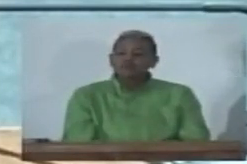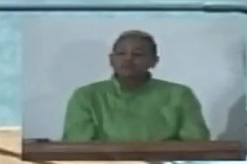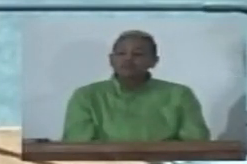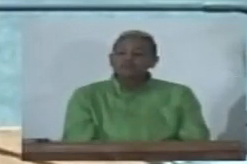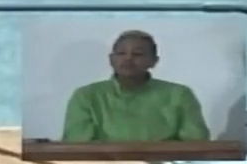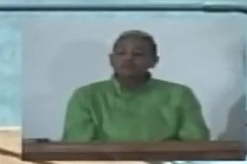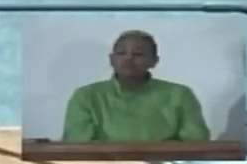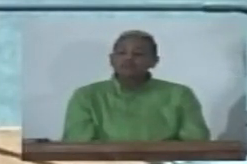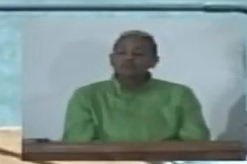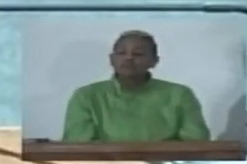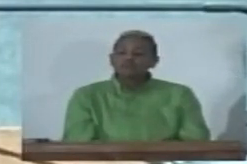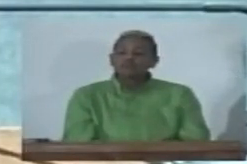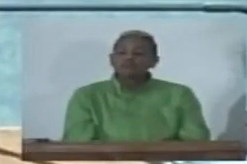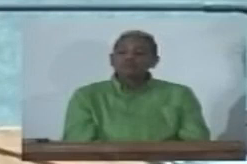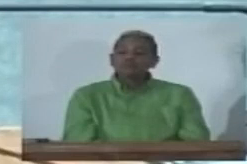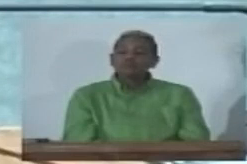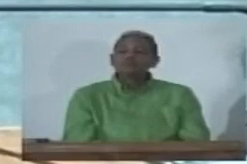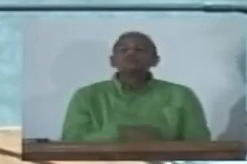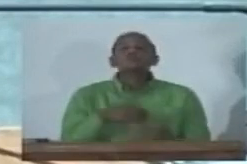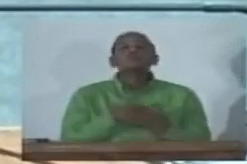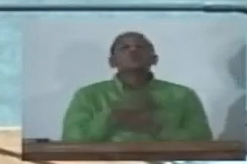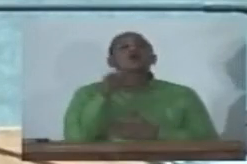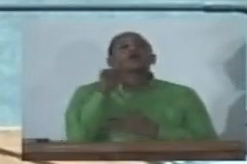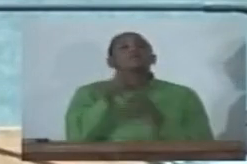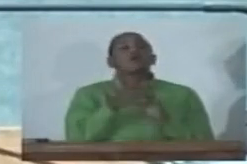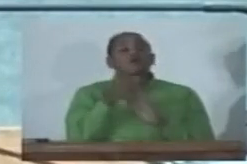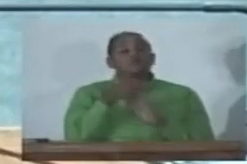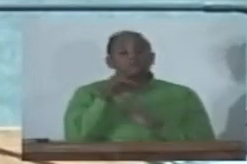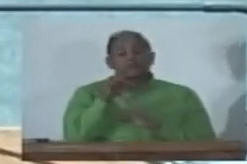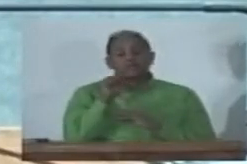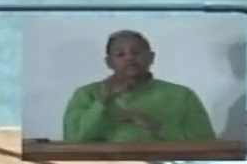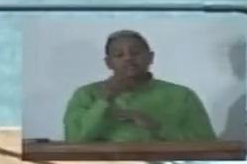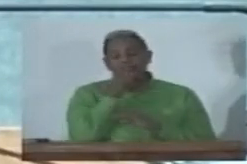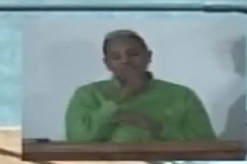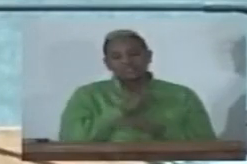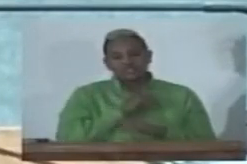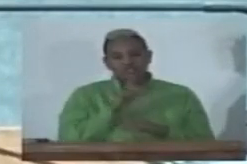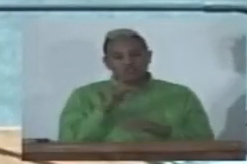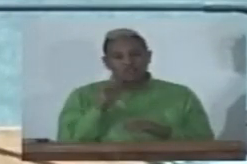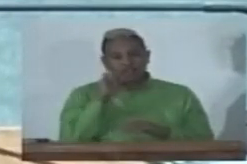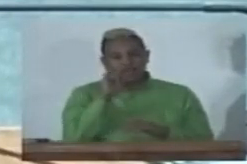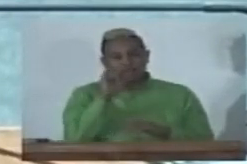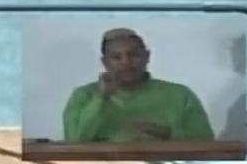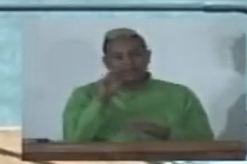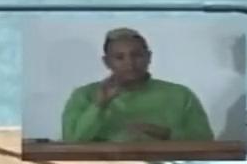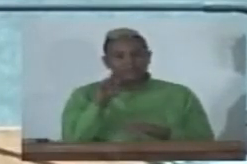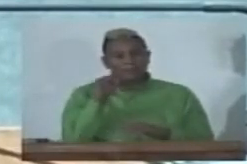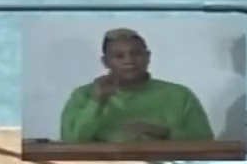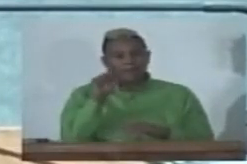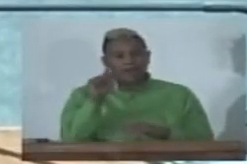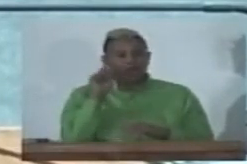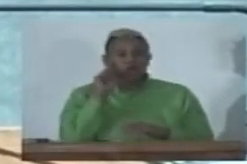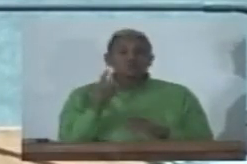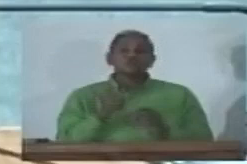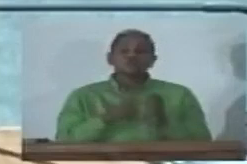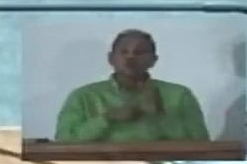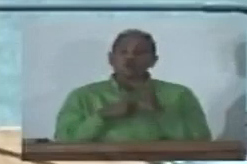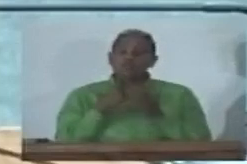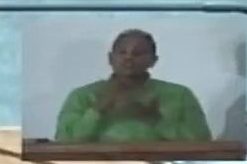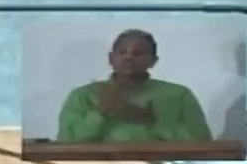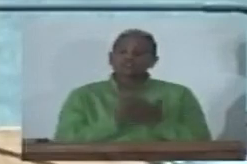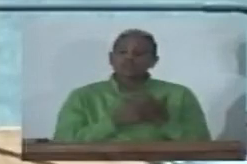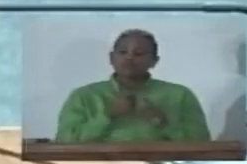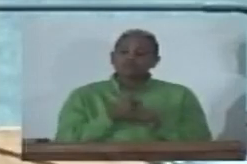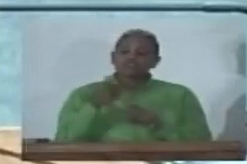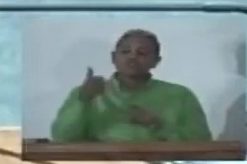operator, which is the PAC Kingston Airport Limited, which we call PACAL, will be required to secure and obtain